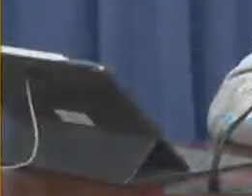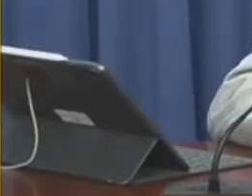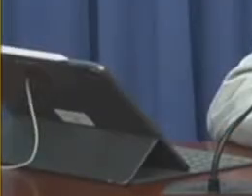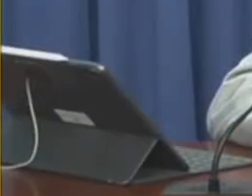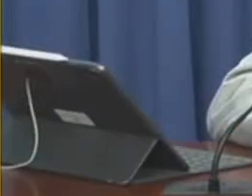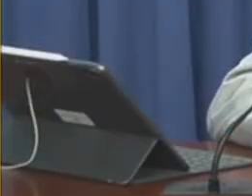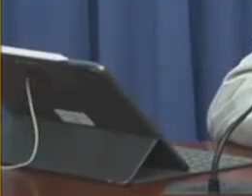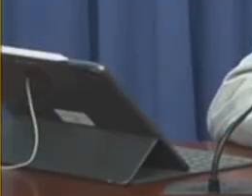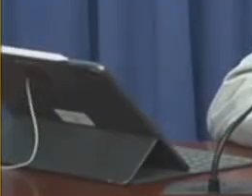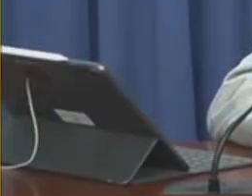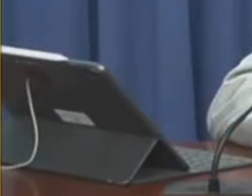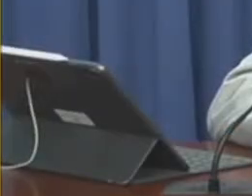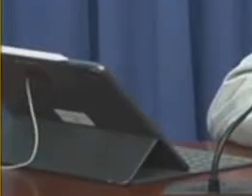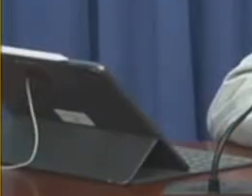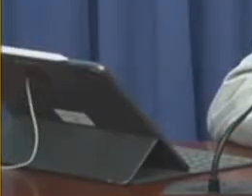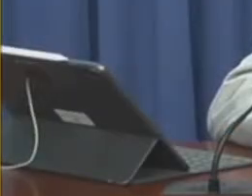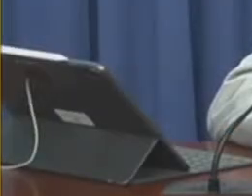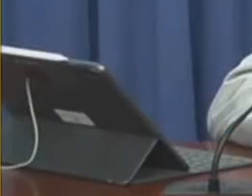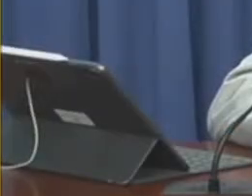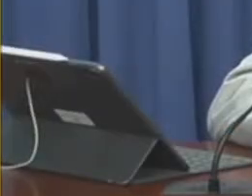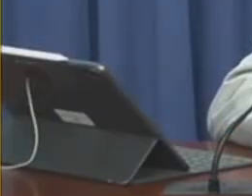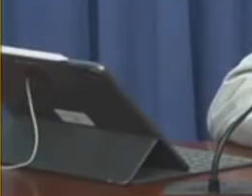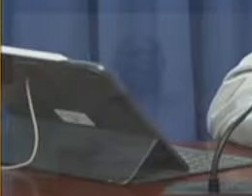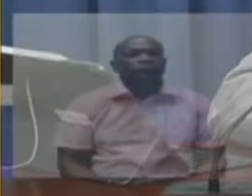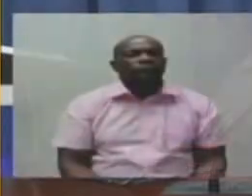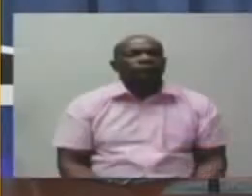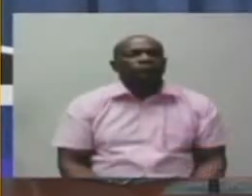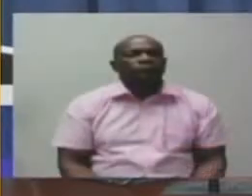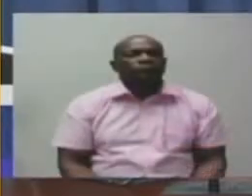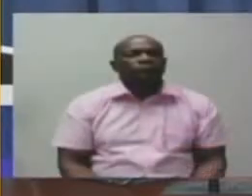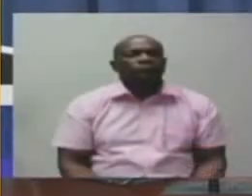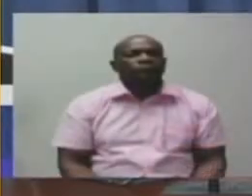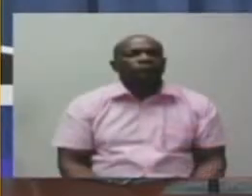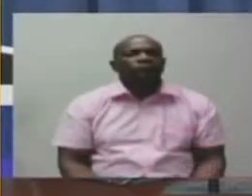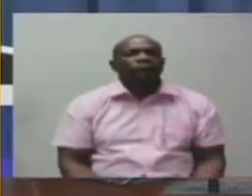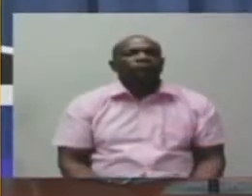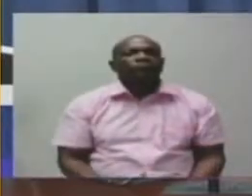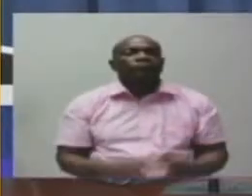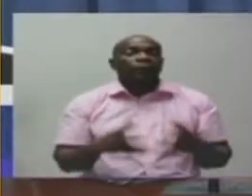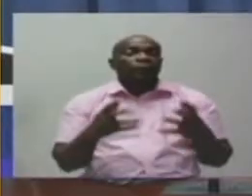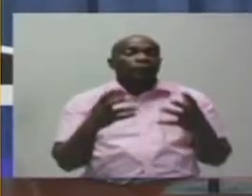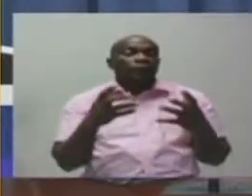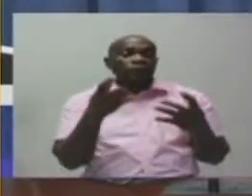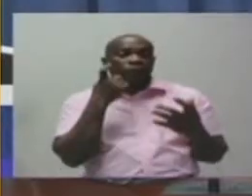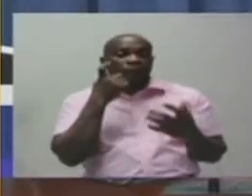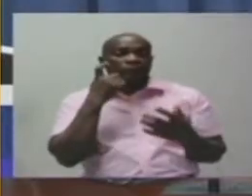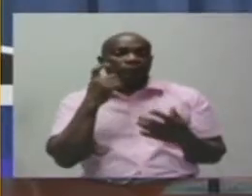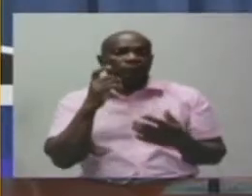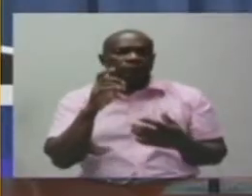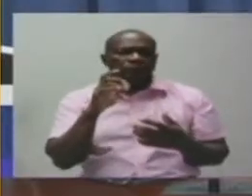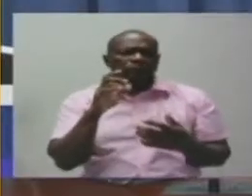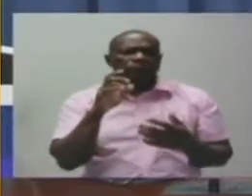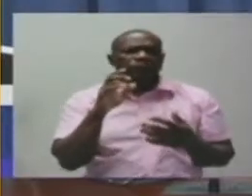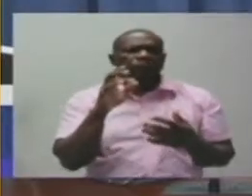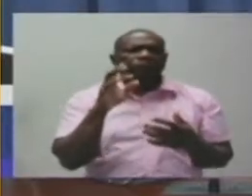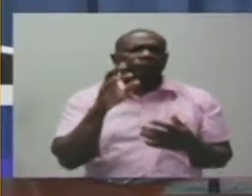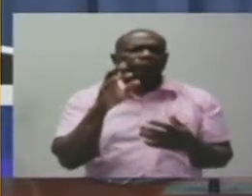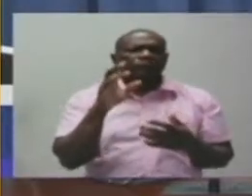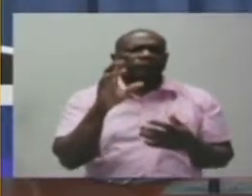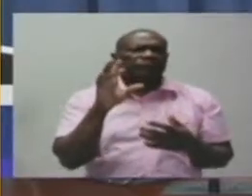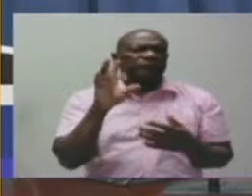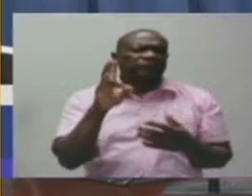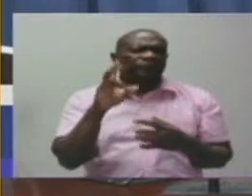When you marry that with the now 7-day rolling average, which is about 430, Dr.